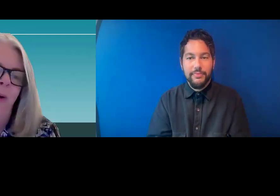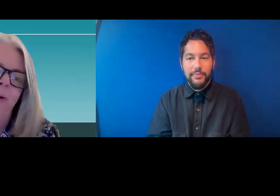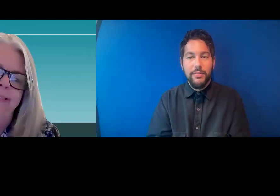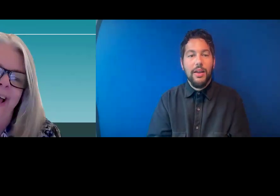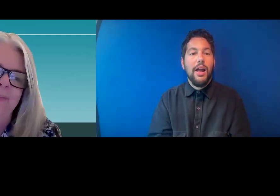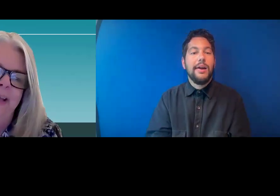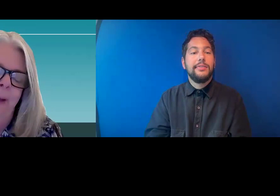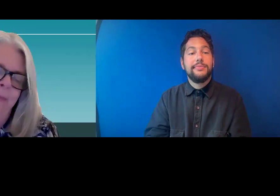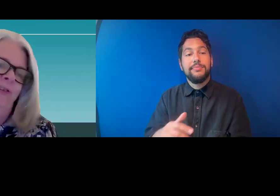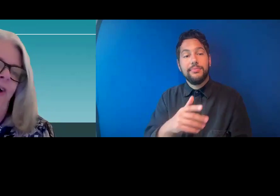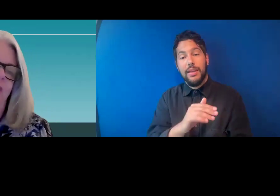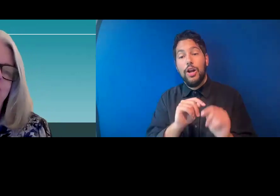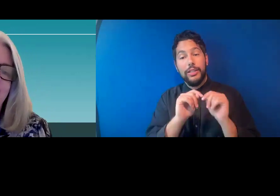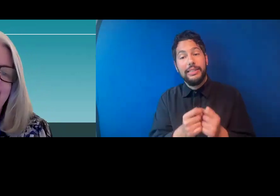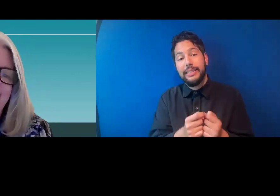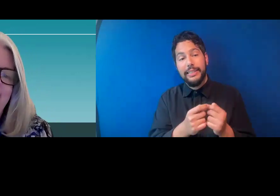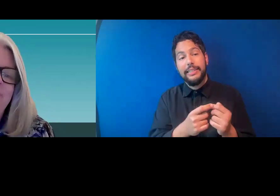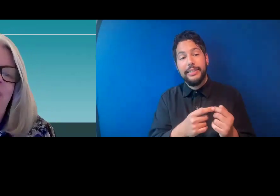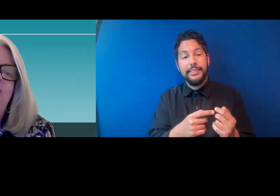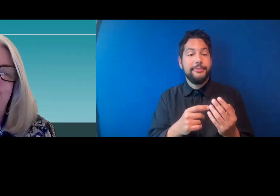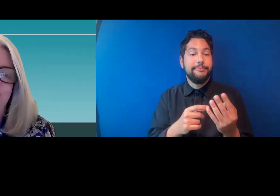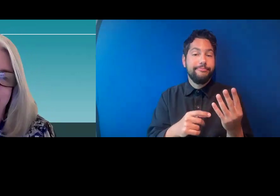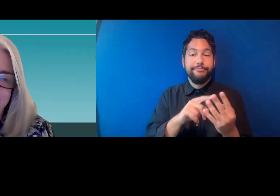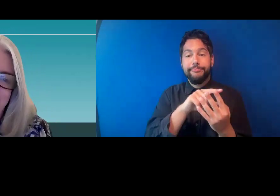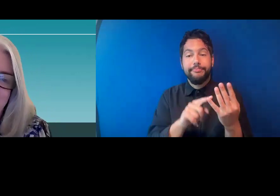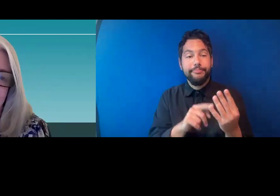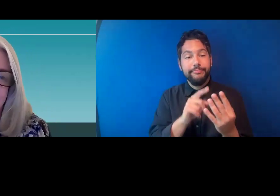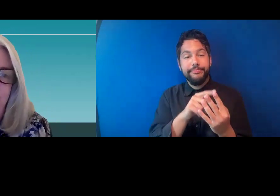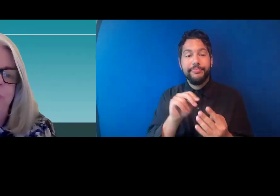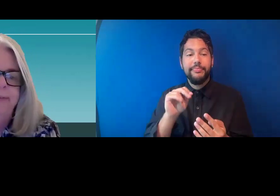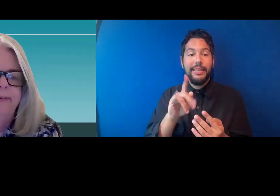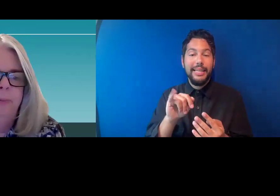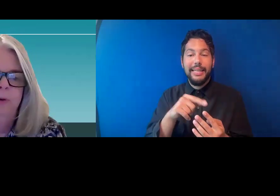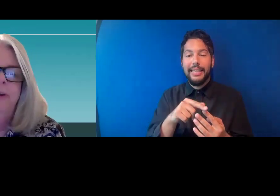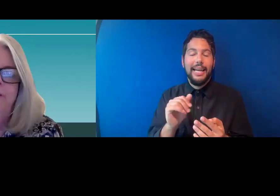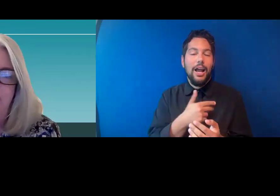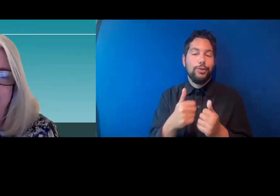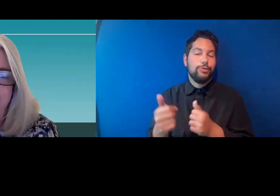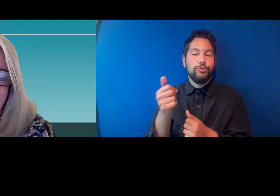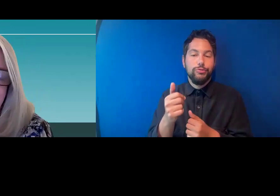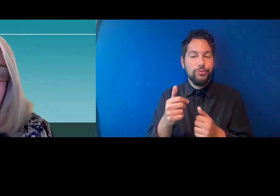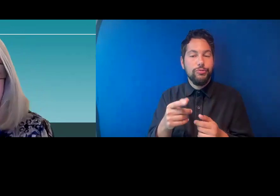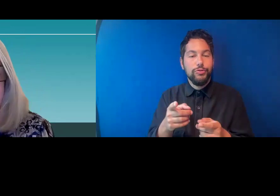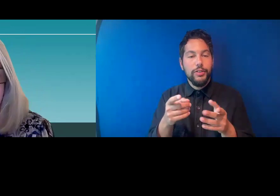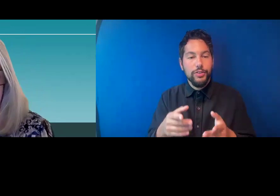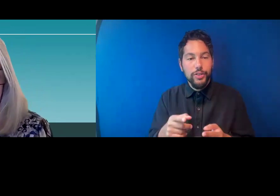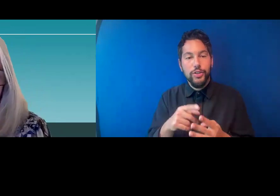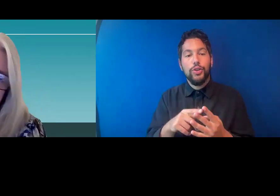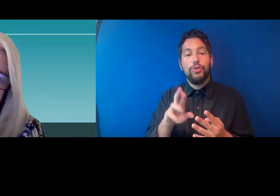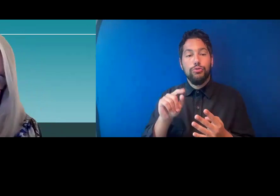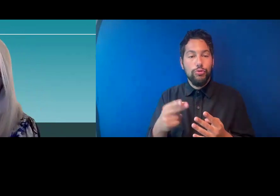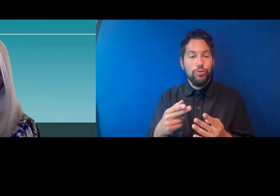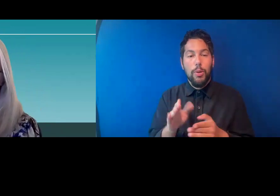So you get to know us. Nikki Powers is our director. Ruth Chavis is our small business community navigator. I'm